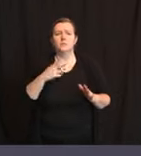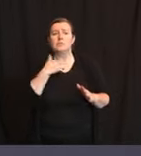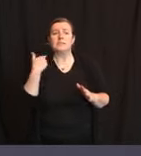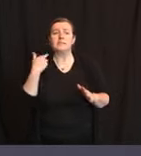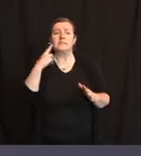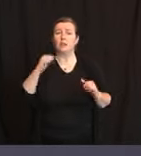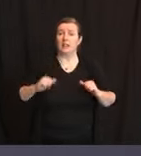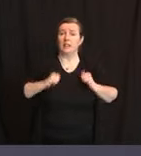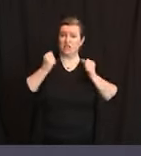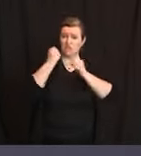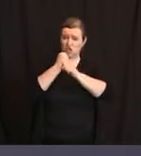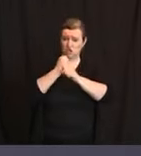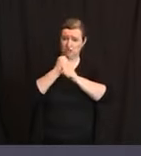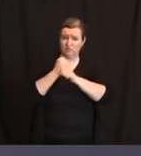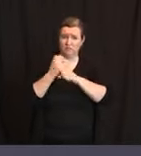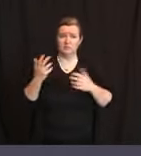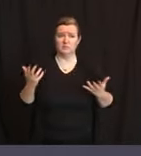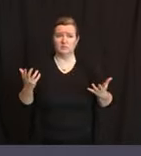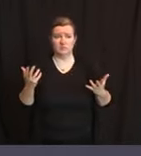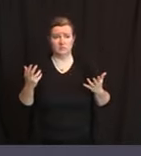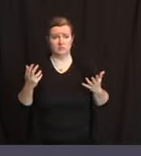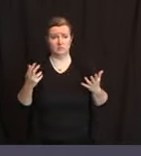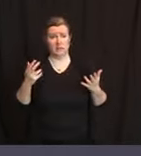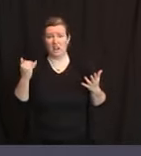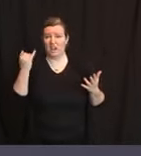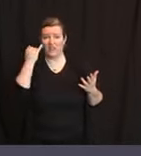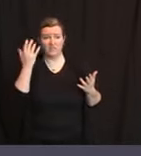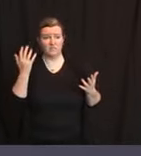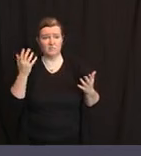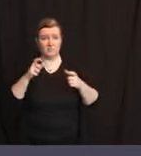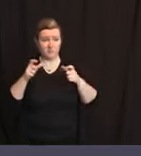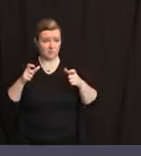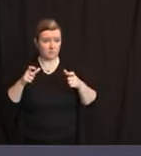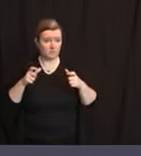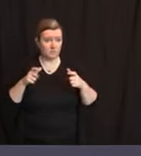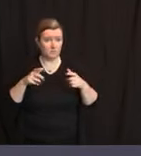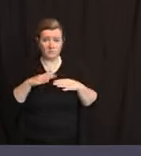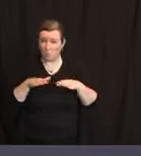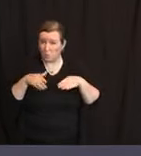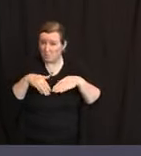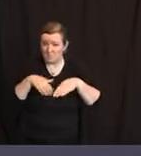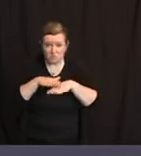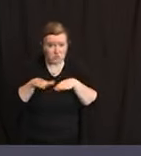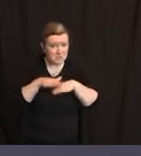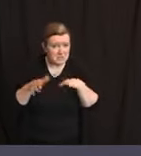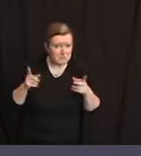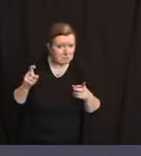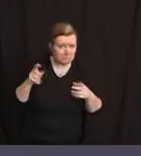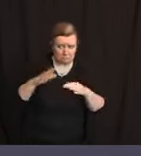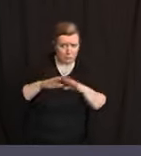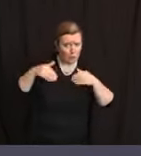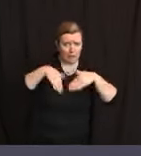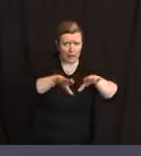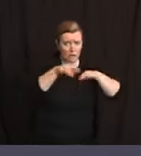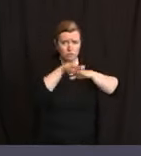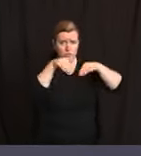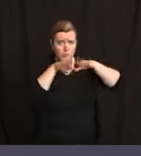so will beaches be open to swimming? Regarding the predicted $10.1 billion shortfall through